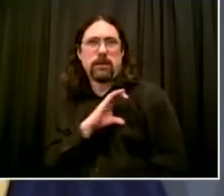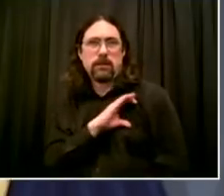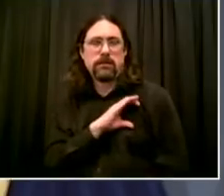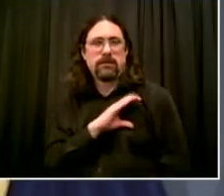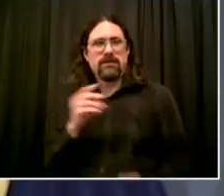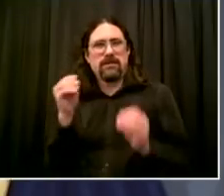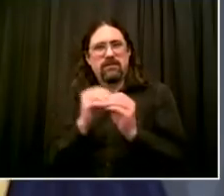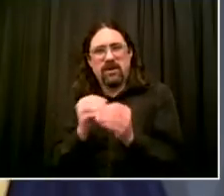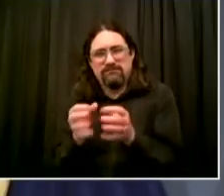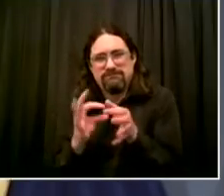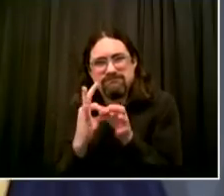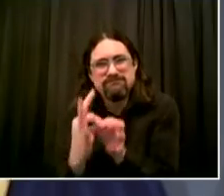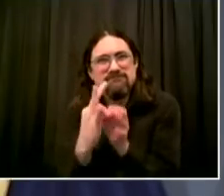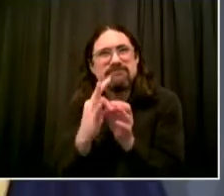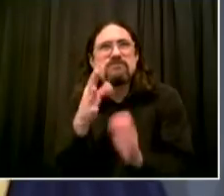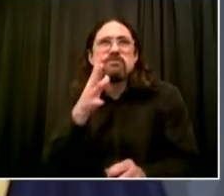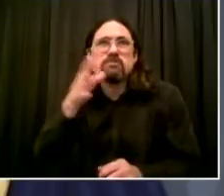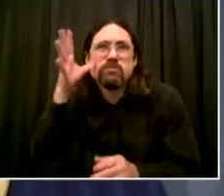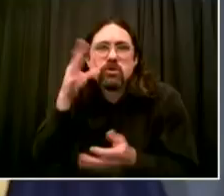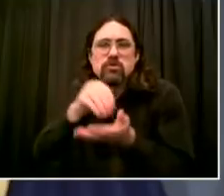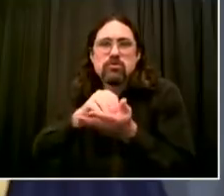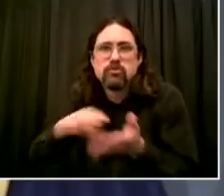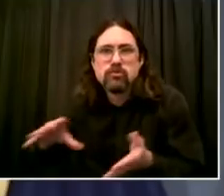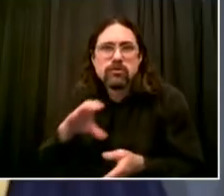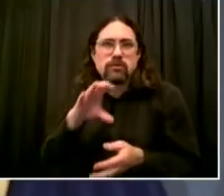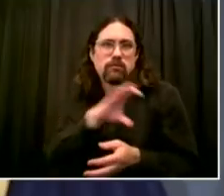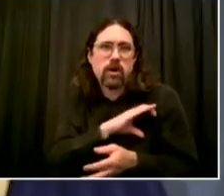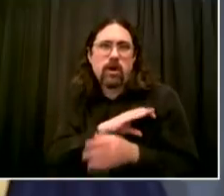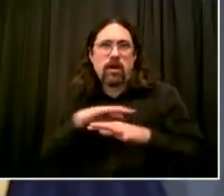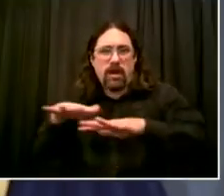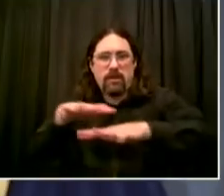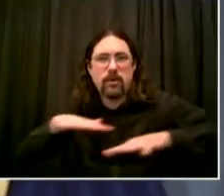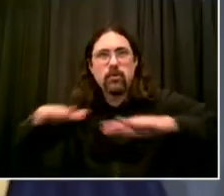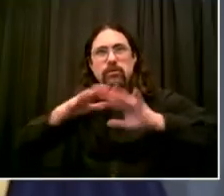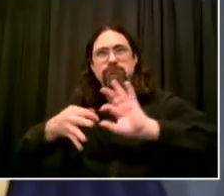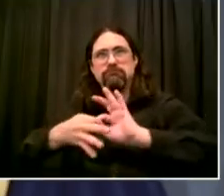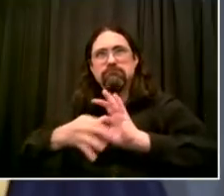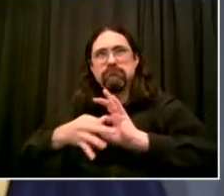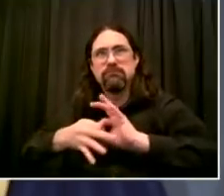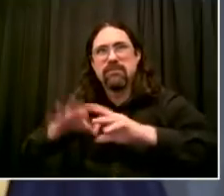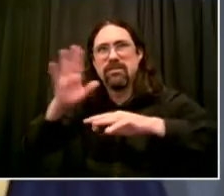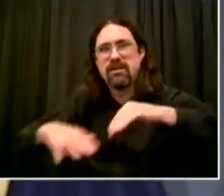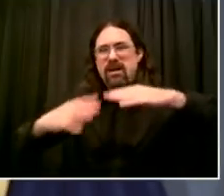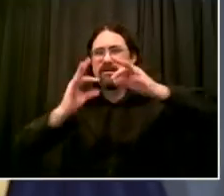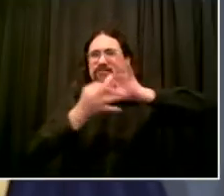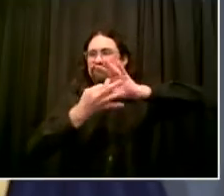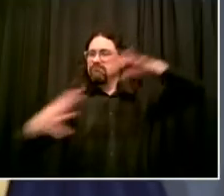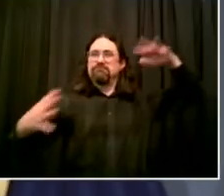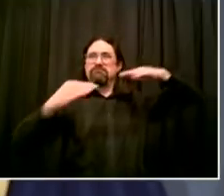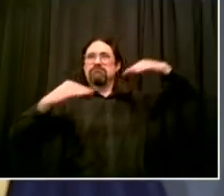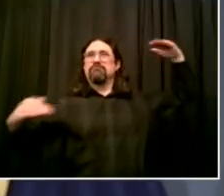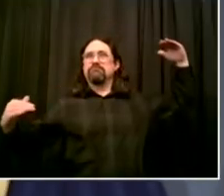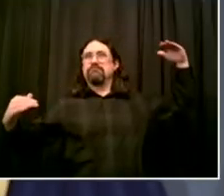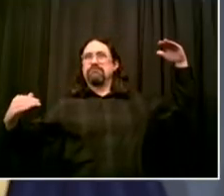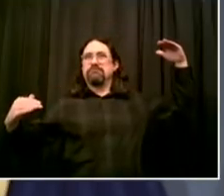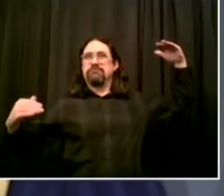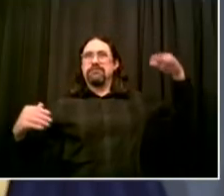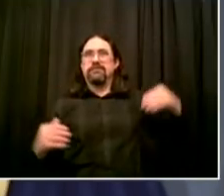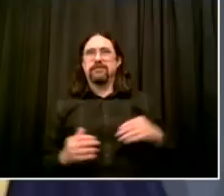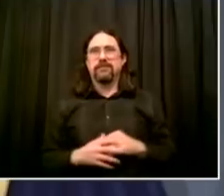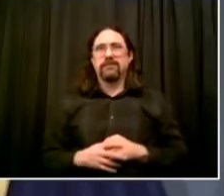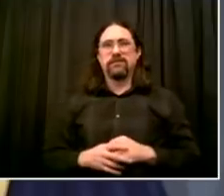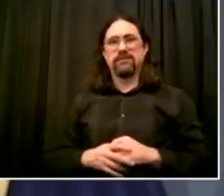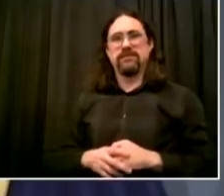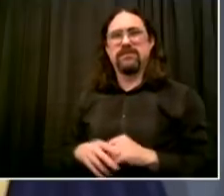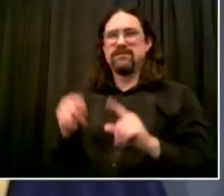think about the reality of safety and what each agency knows how to do, and there still is a huge safety challenge in our